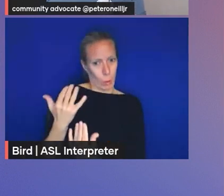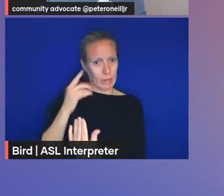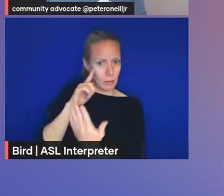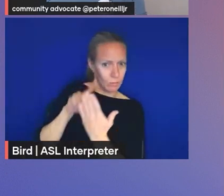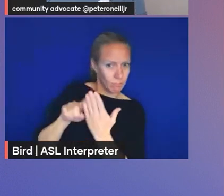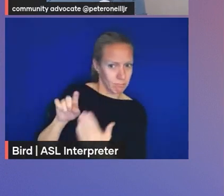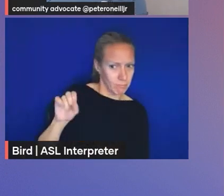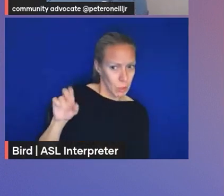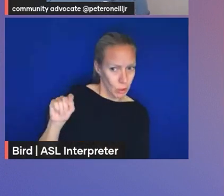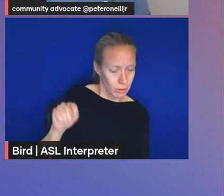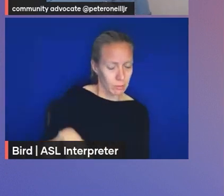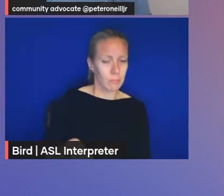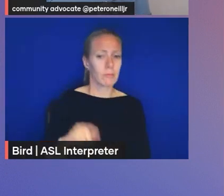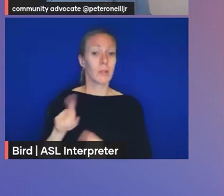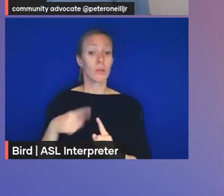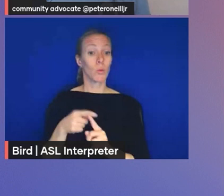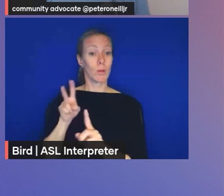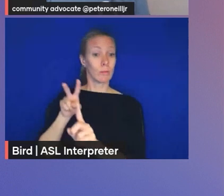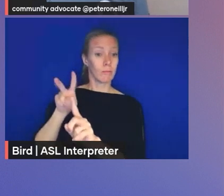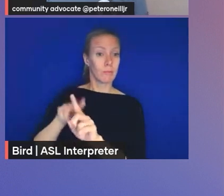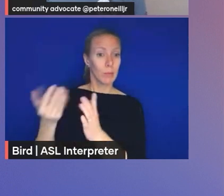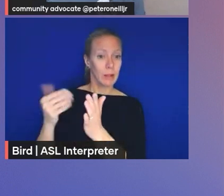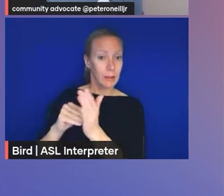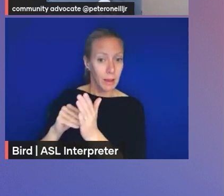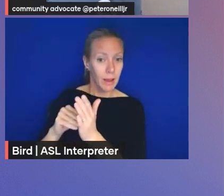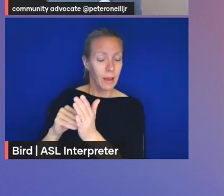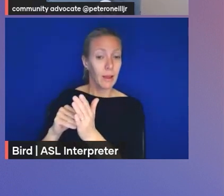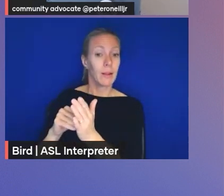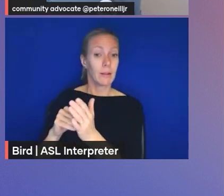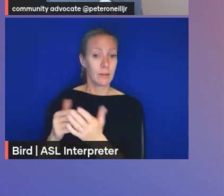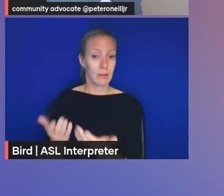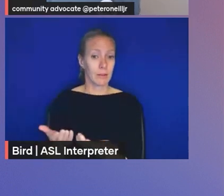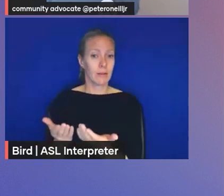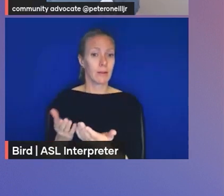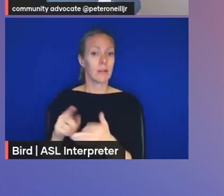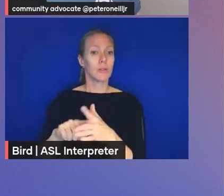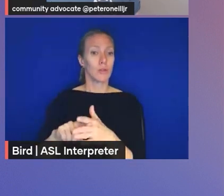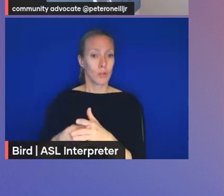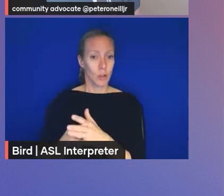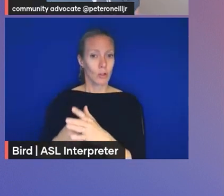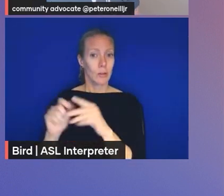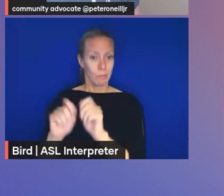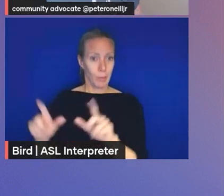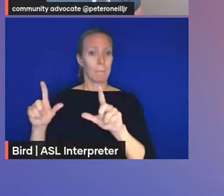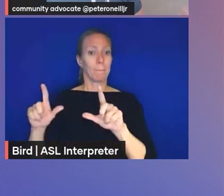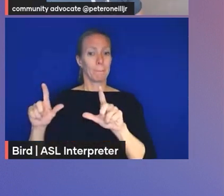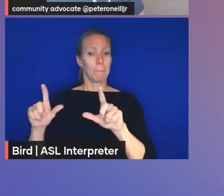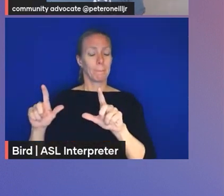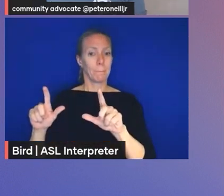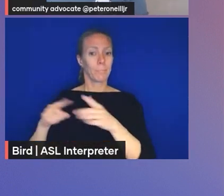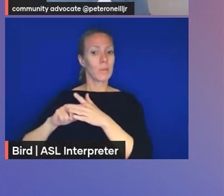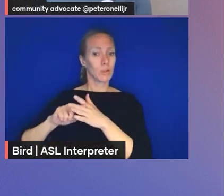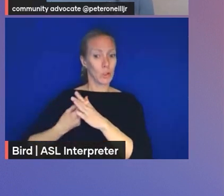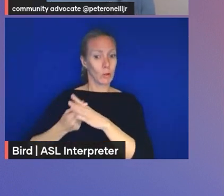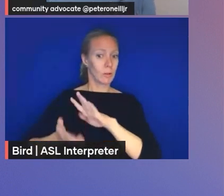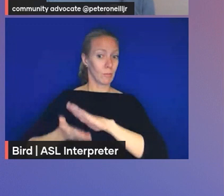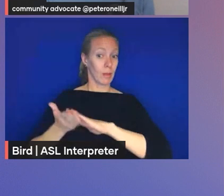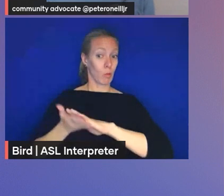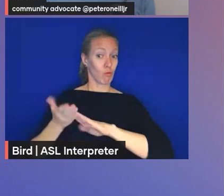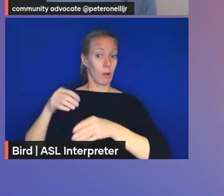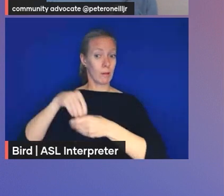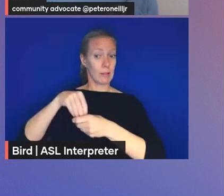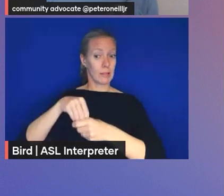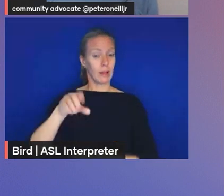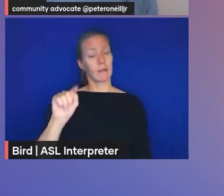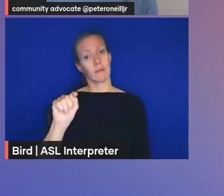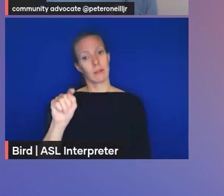when we apply this again, right, starts up that run inside of Terraform Cloud. Terraform